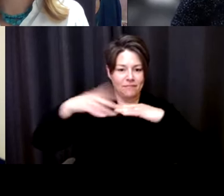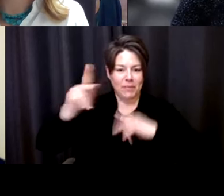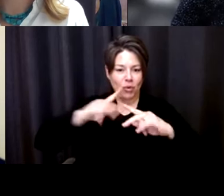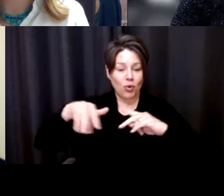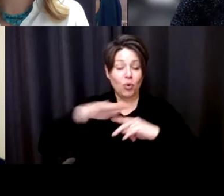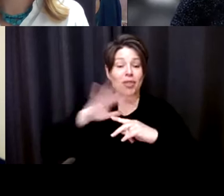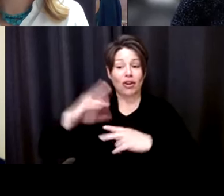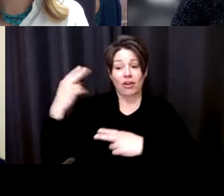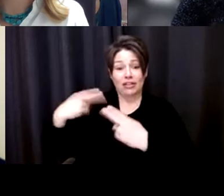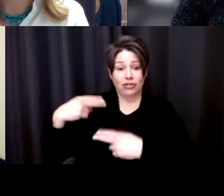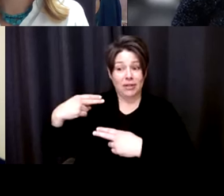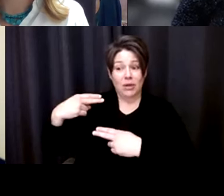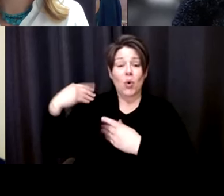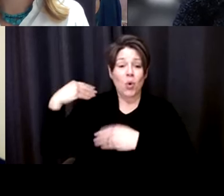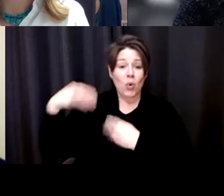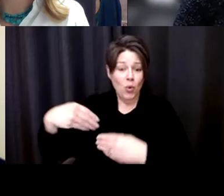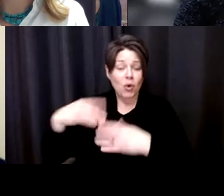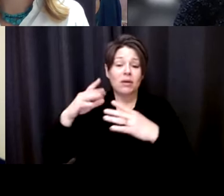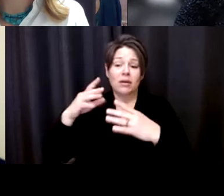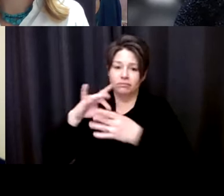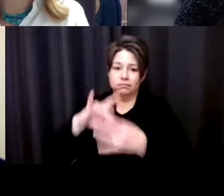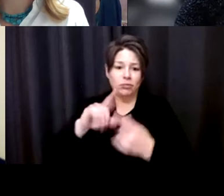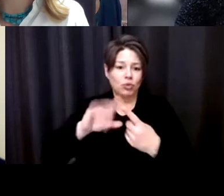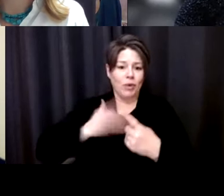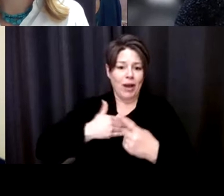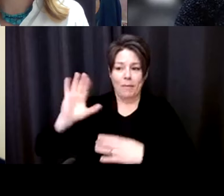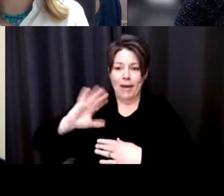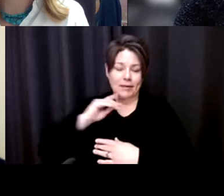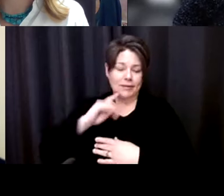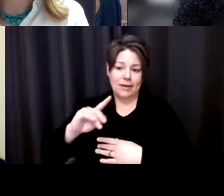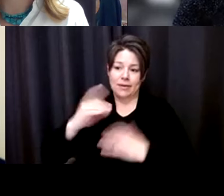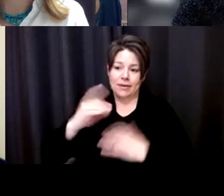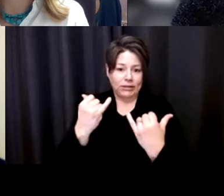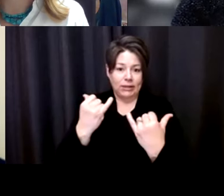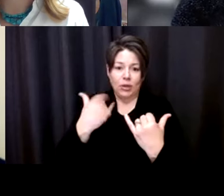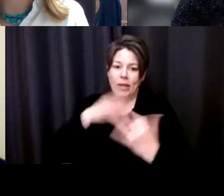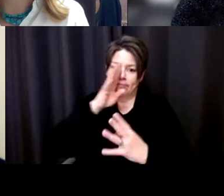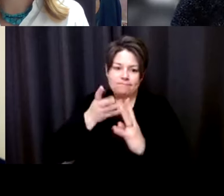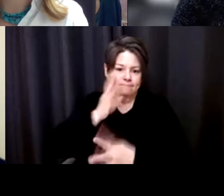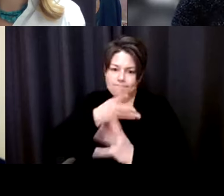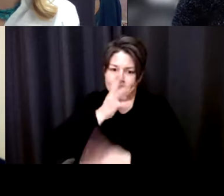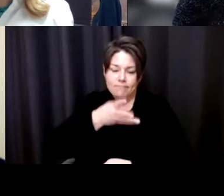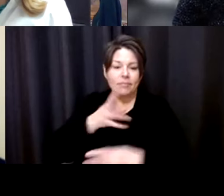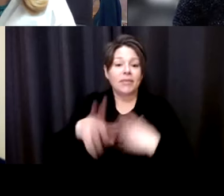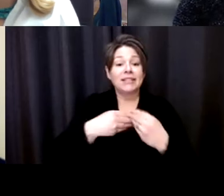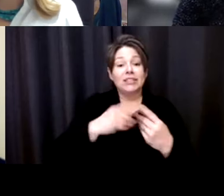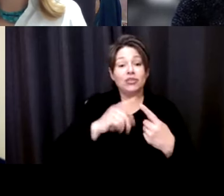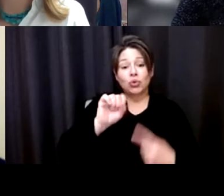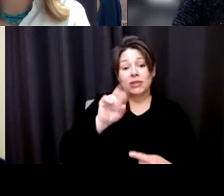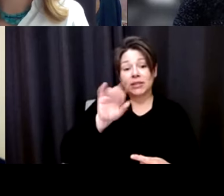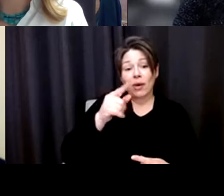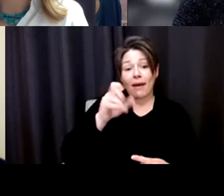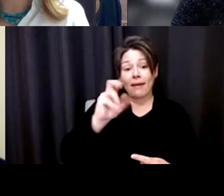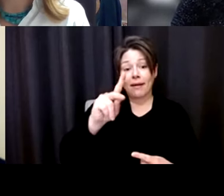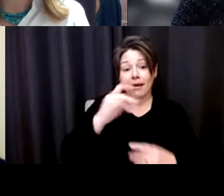integral to our past and present, but long denied. In addition to the Susquehannock, who lived here in the